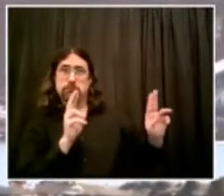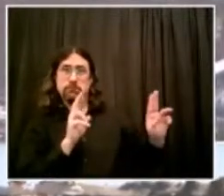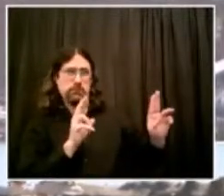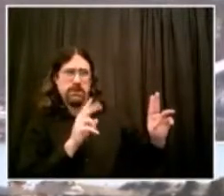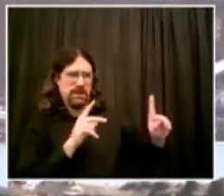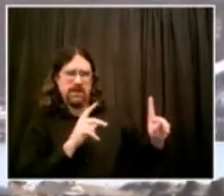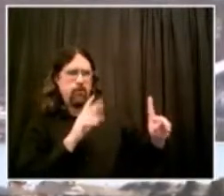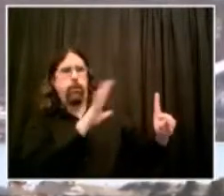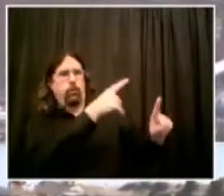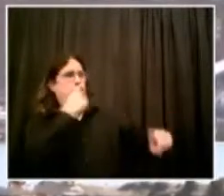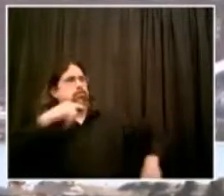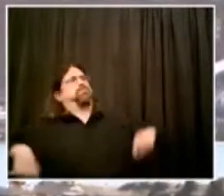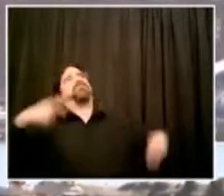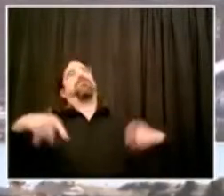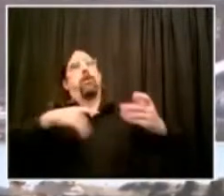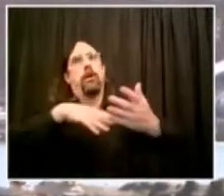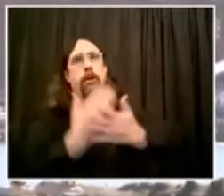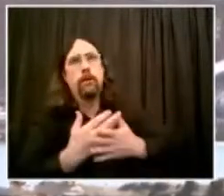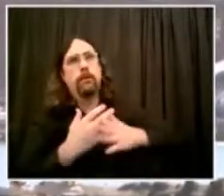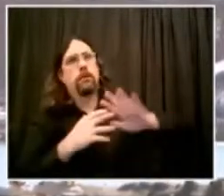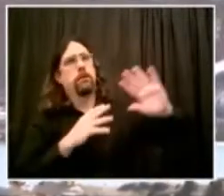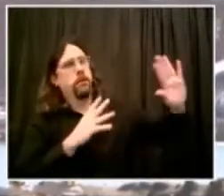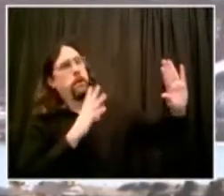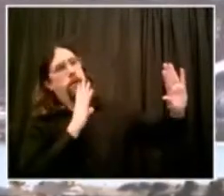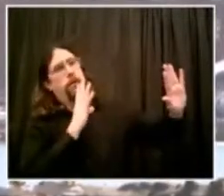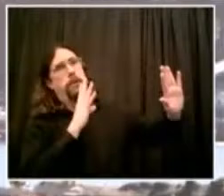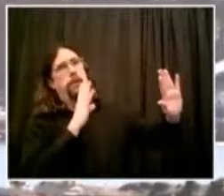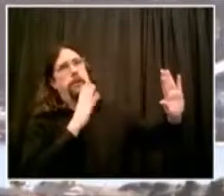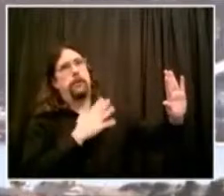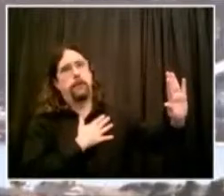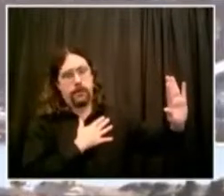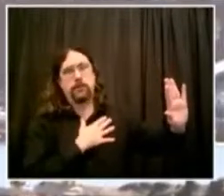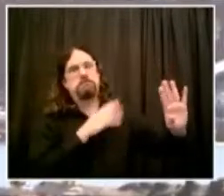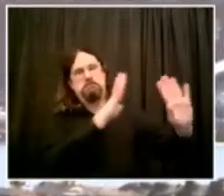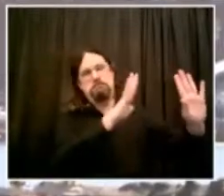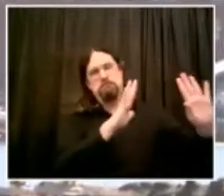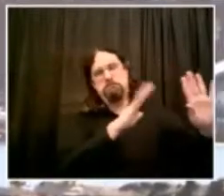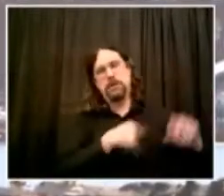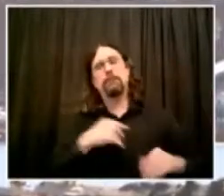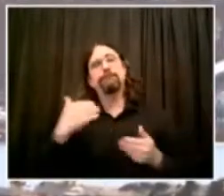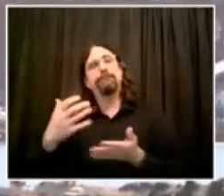in Spanish, then we'll go to Commissioner Janelle Doris of Small Business Services.